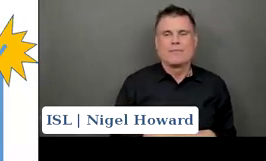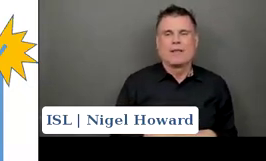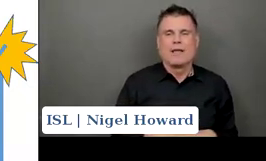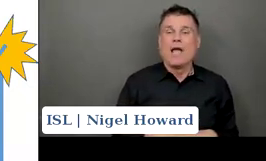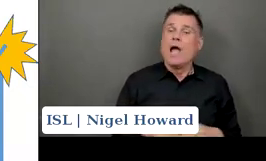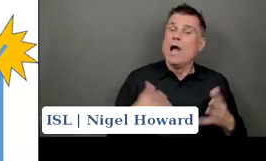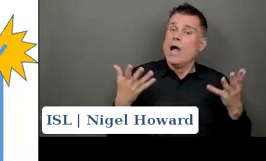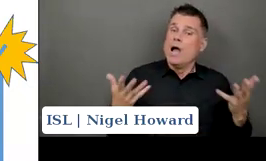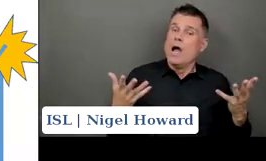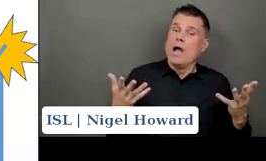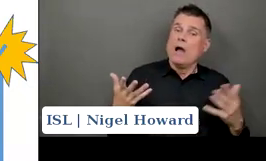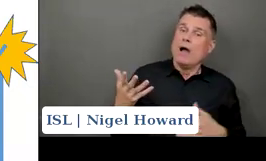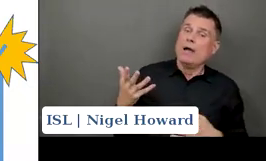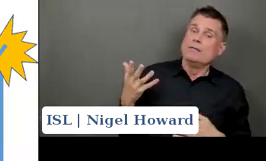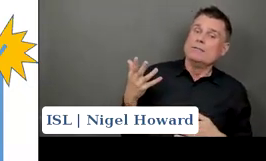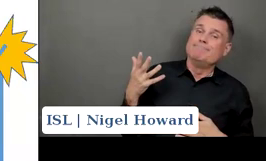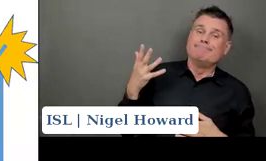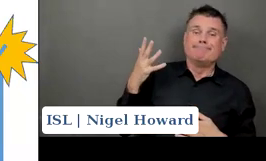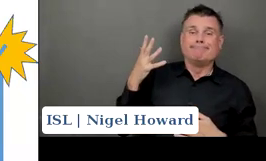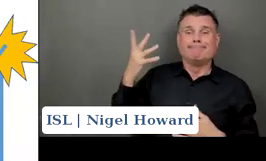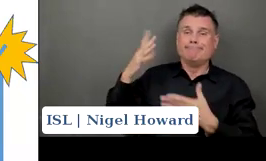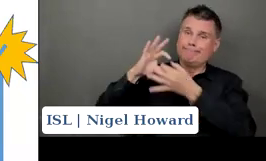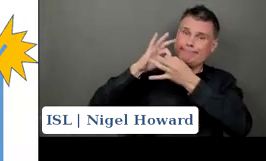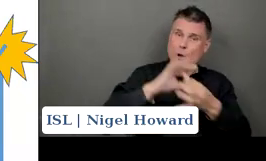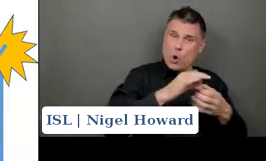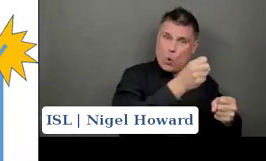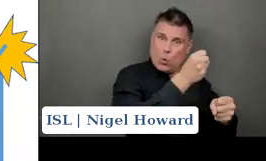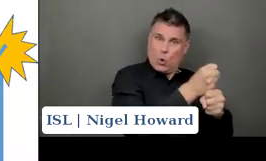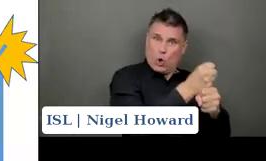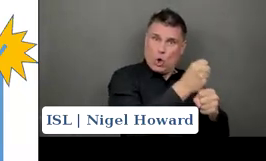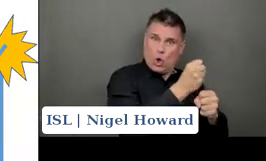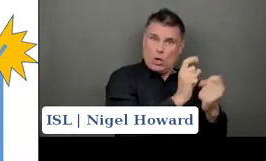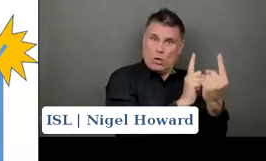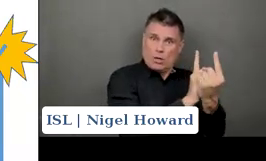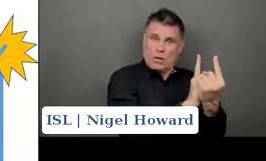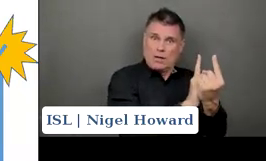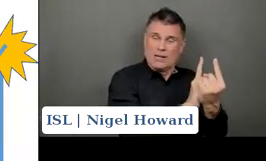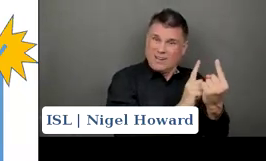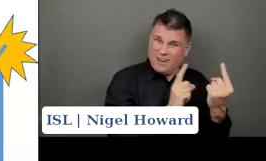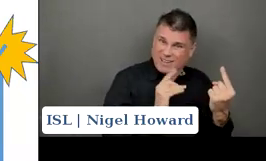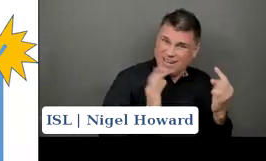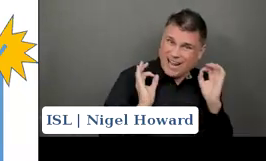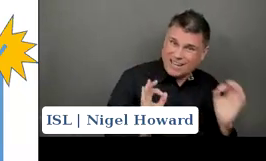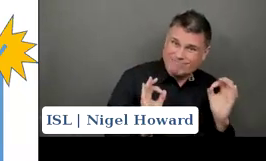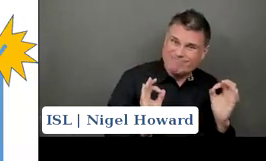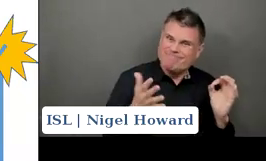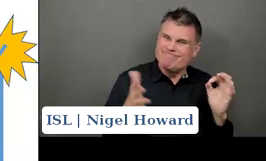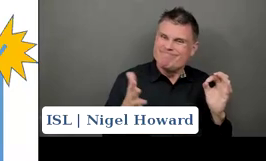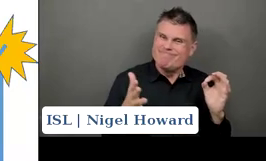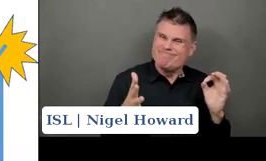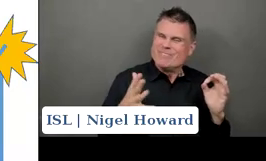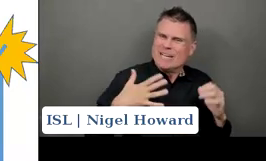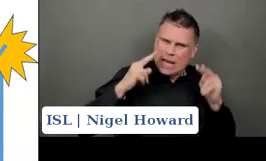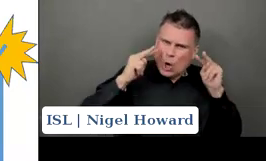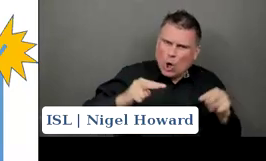poverty targeting, this might not be able to sort of change the sort of the existing